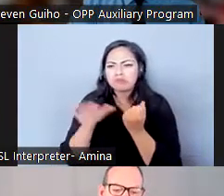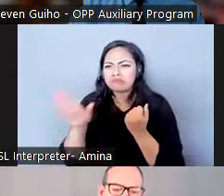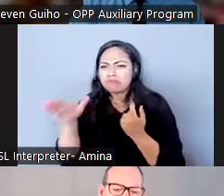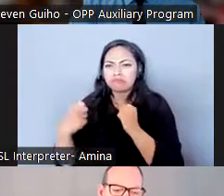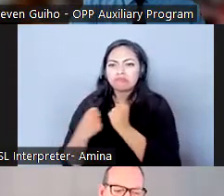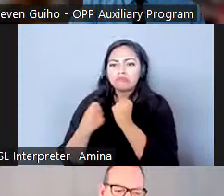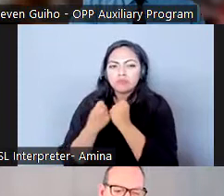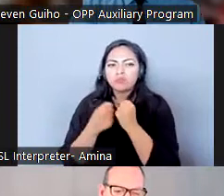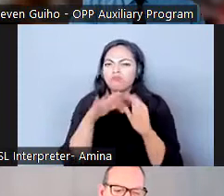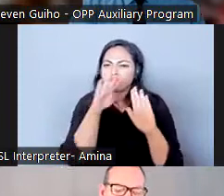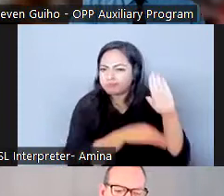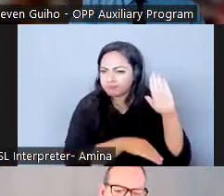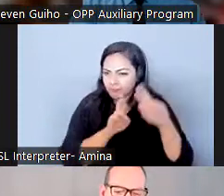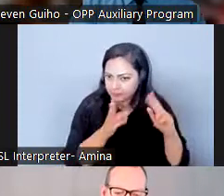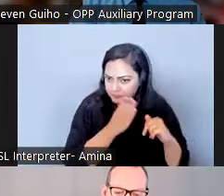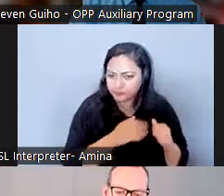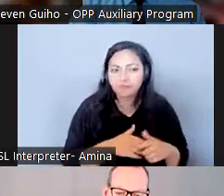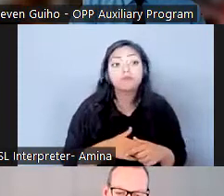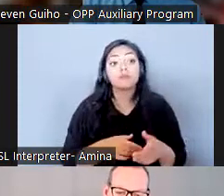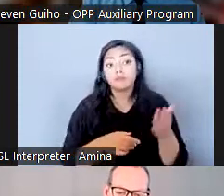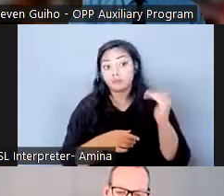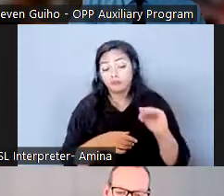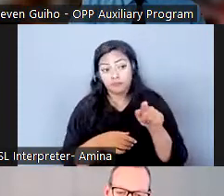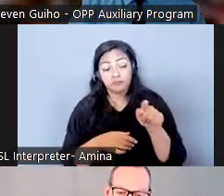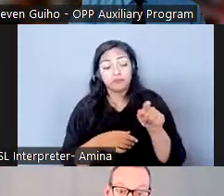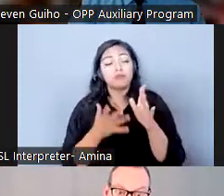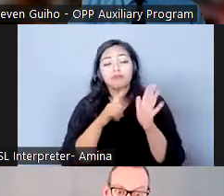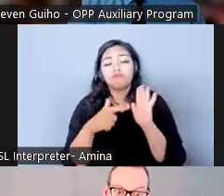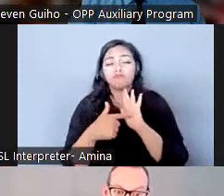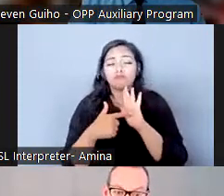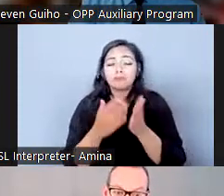is just a sample of some of the resources that I just mentioned.